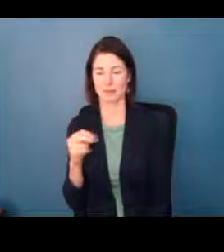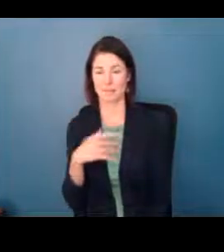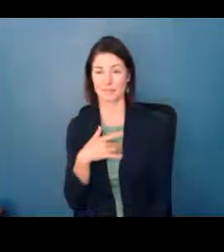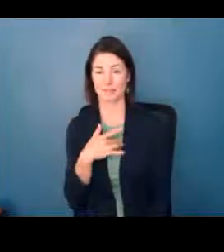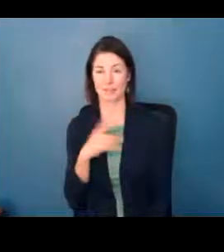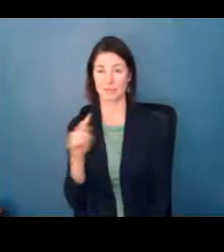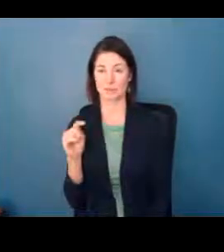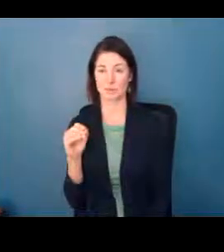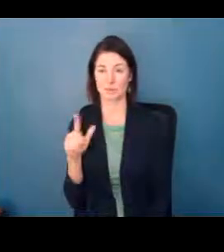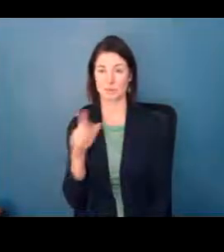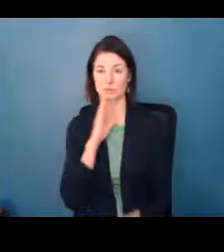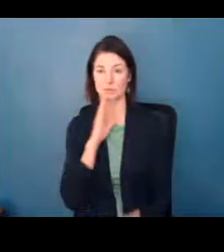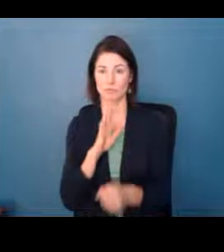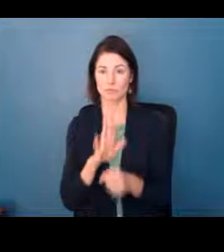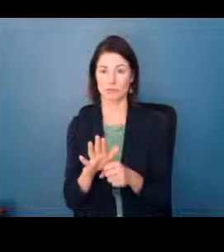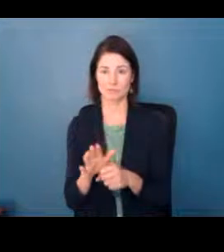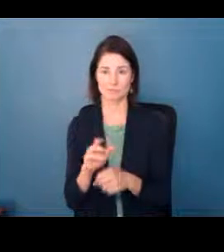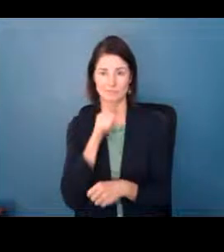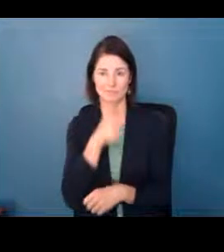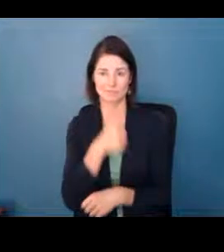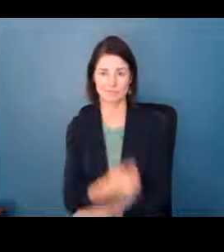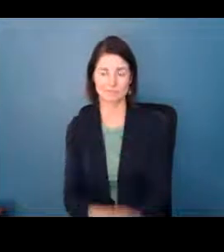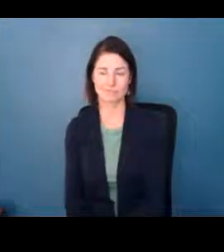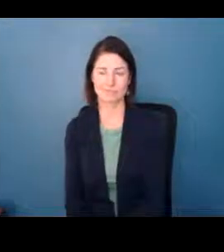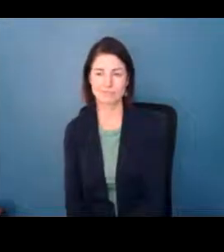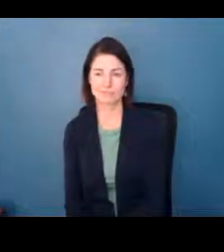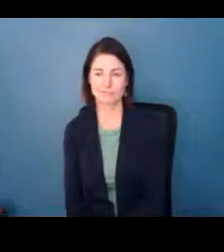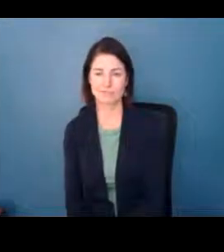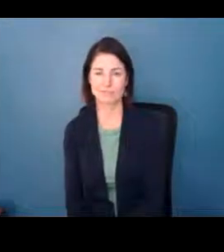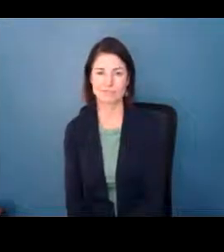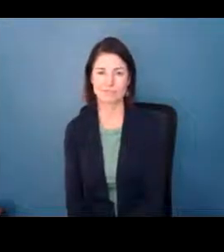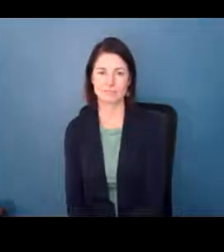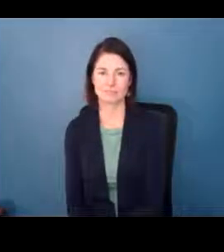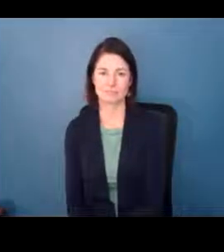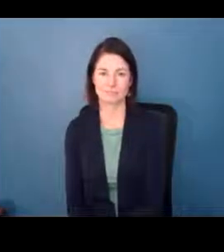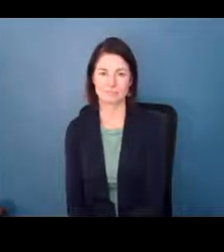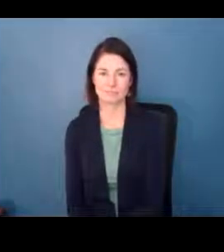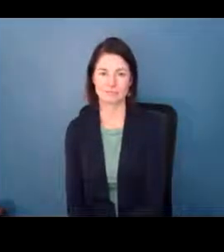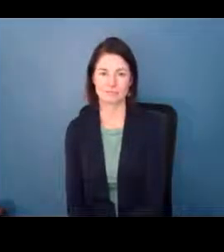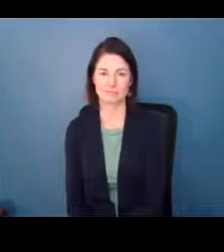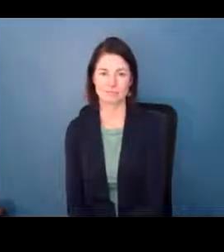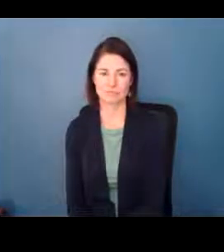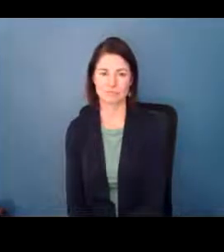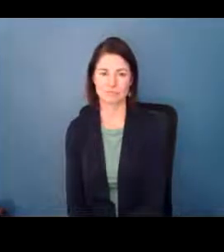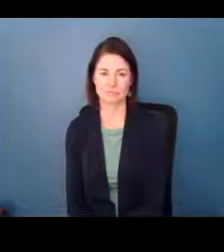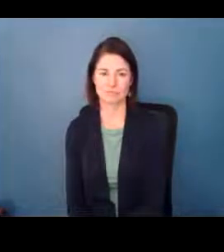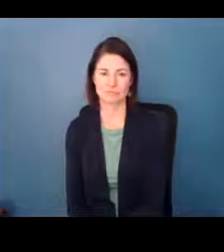much. Great, thank you, Commissioner. We'll note that and circle back with the